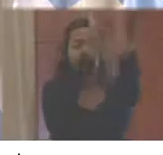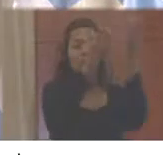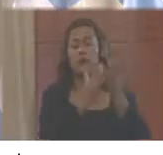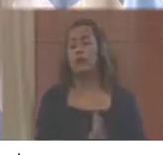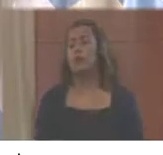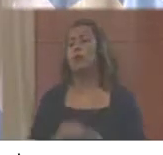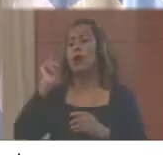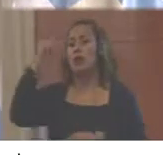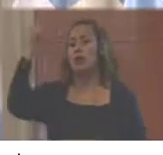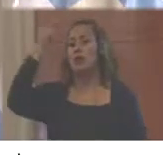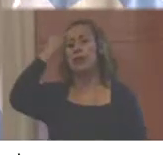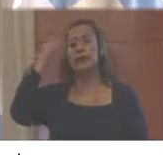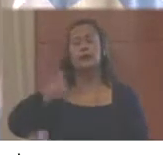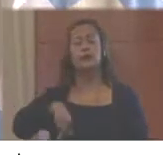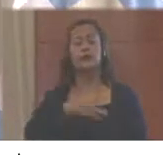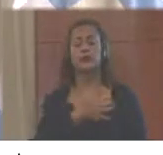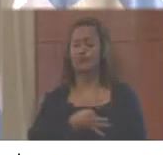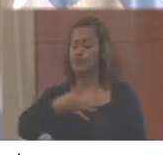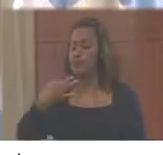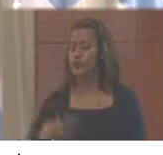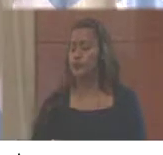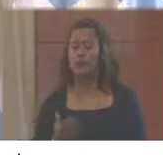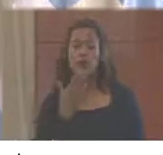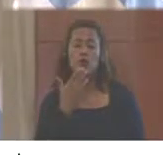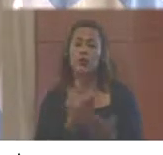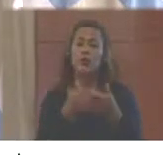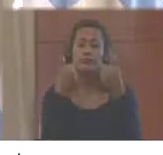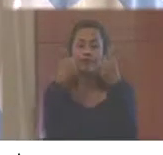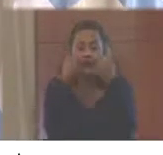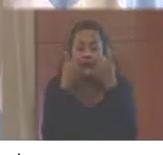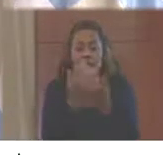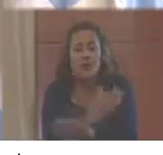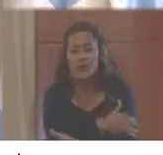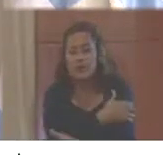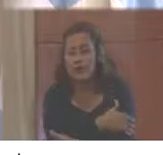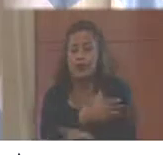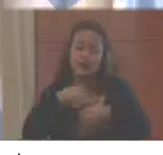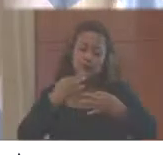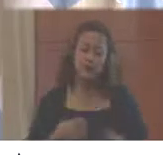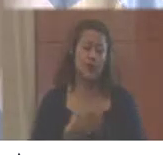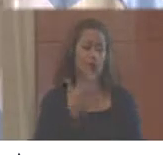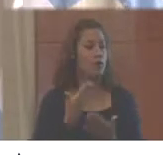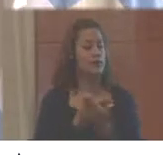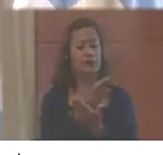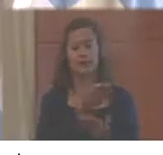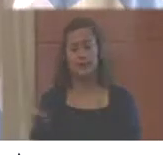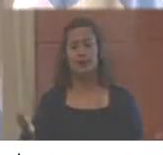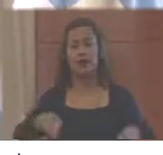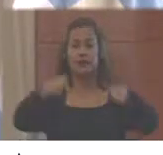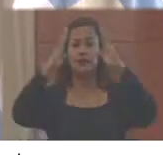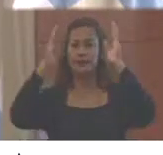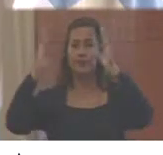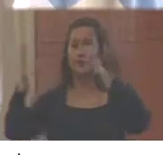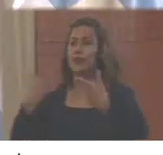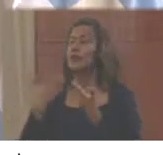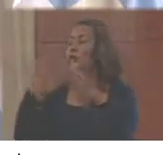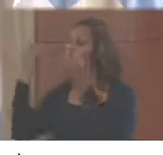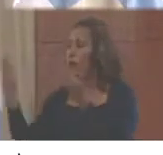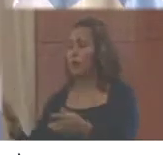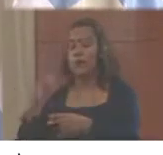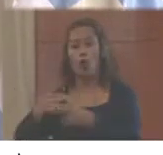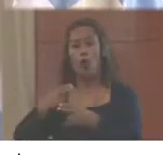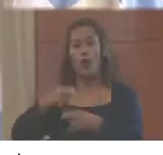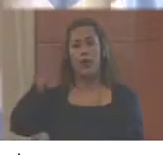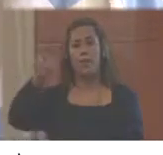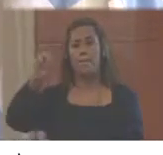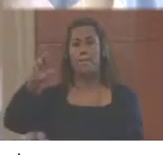our feelings to the people of Ecuador and the government of Ecuador for all the kindness received and the warmth